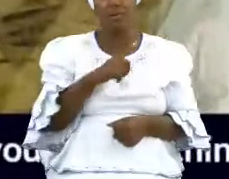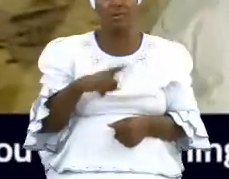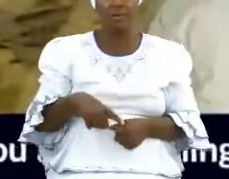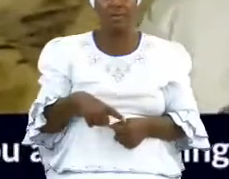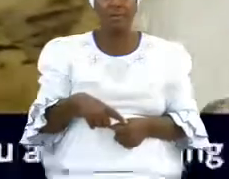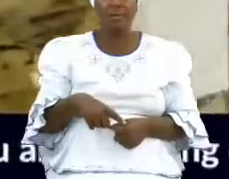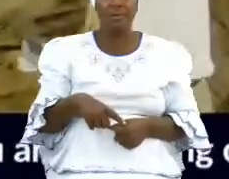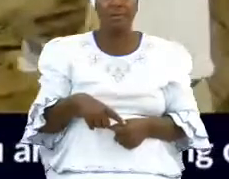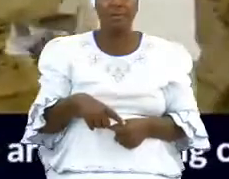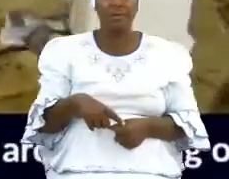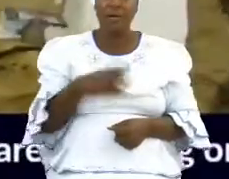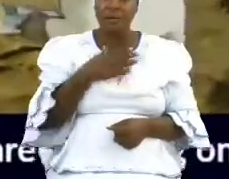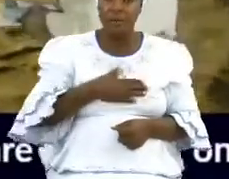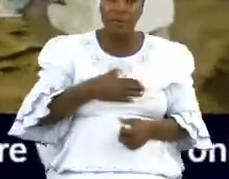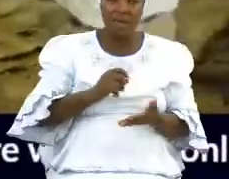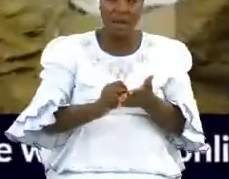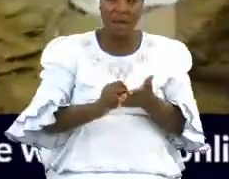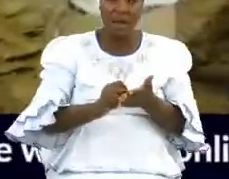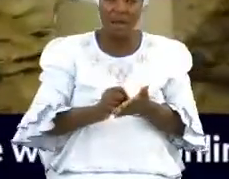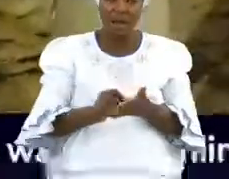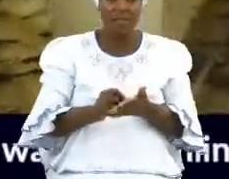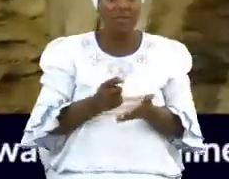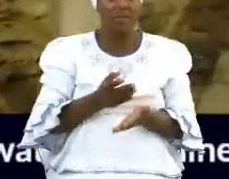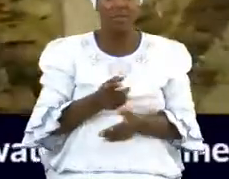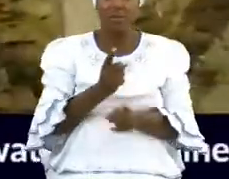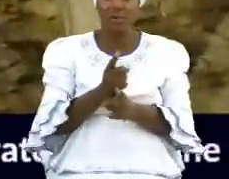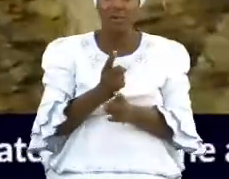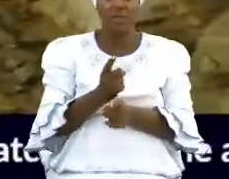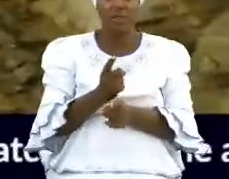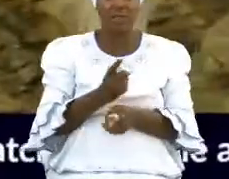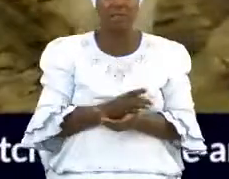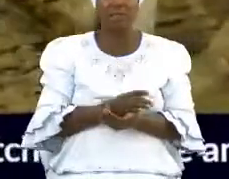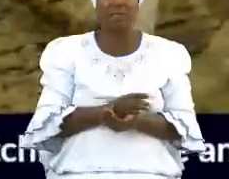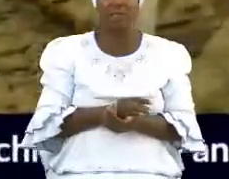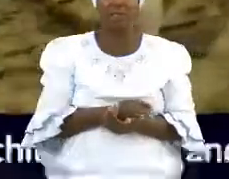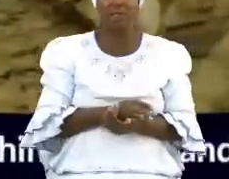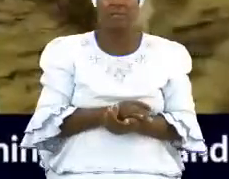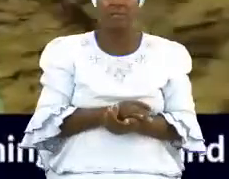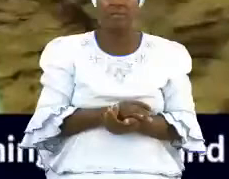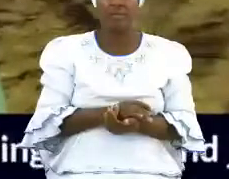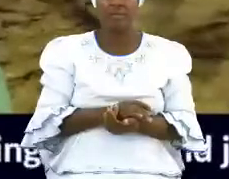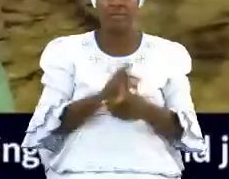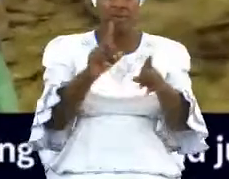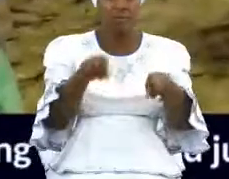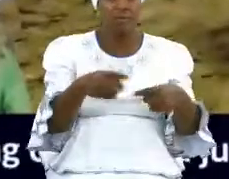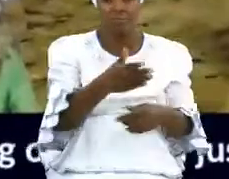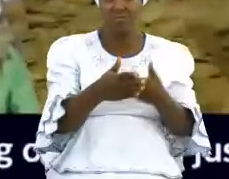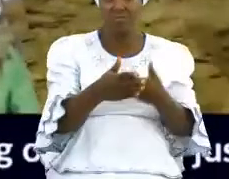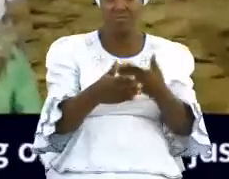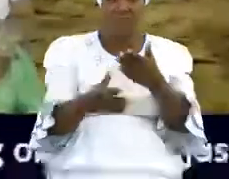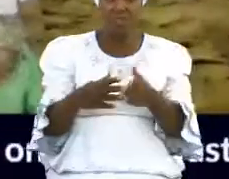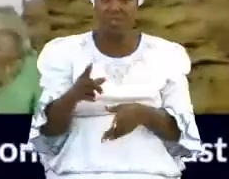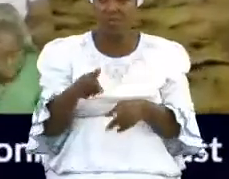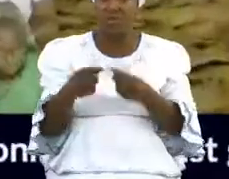Give the correct address. Do that quickly. Counselors, please move around. Let's move to the far back